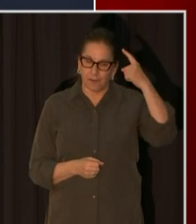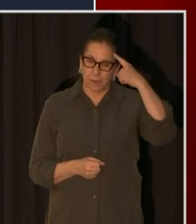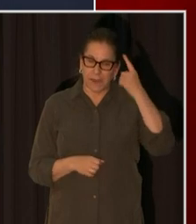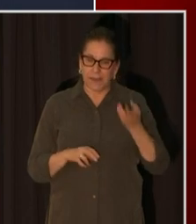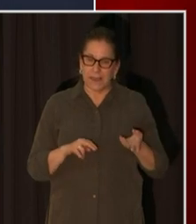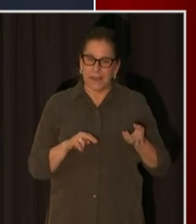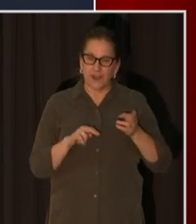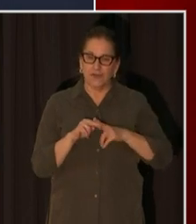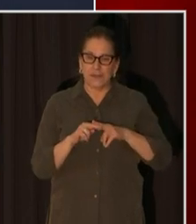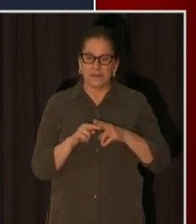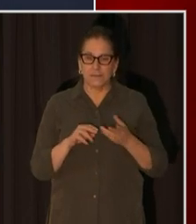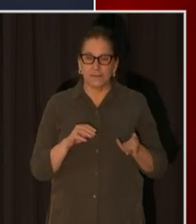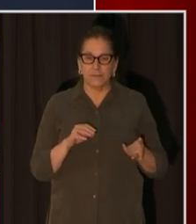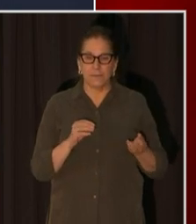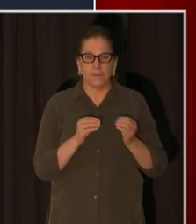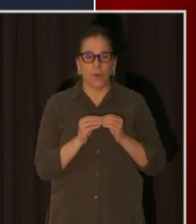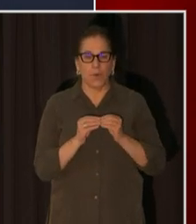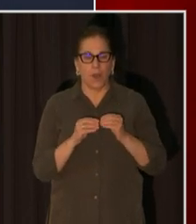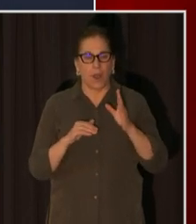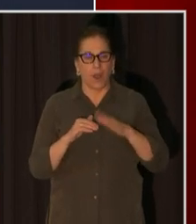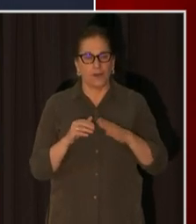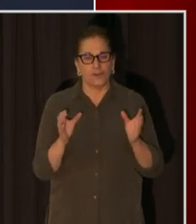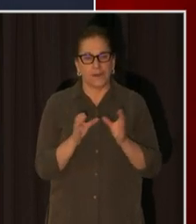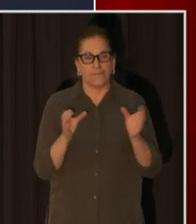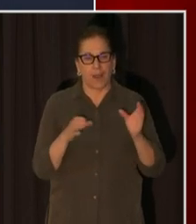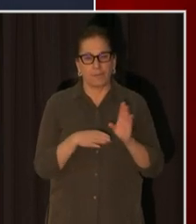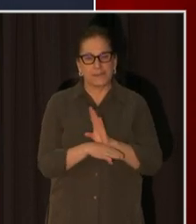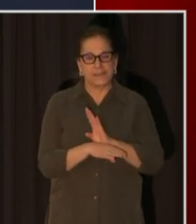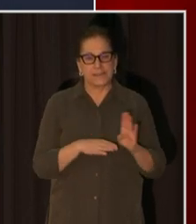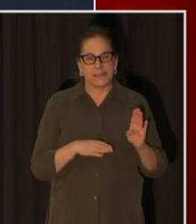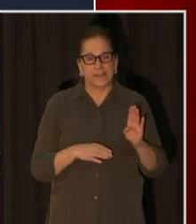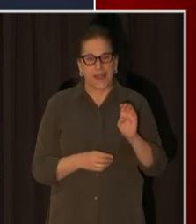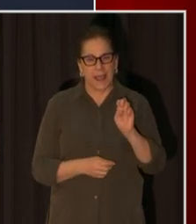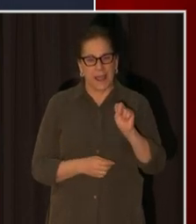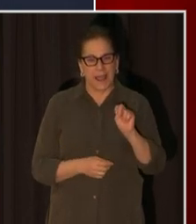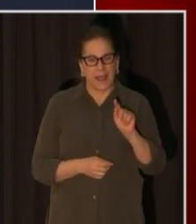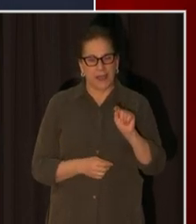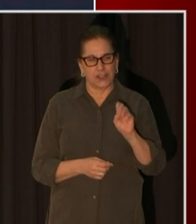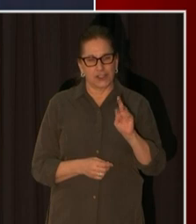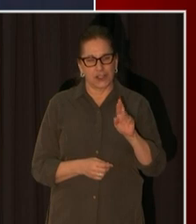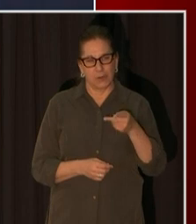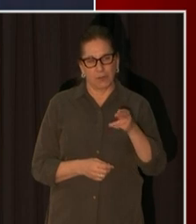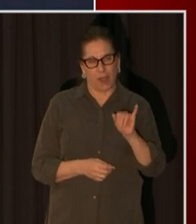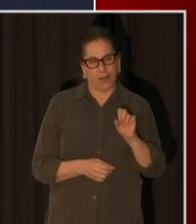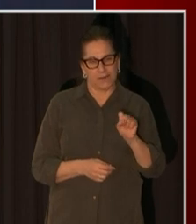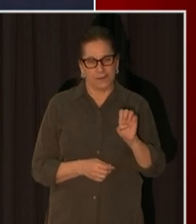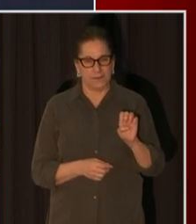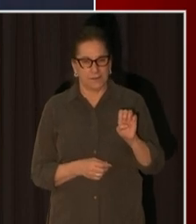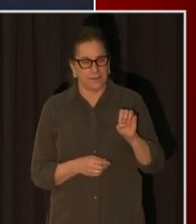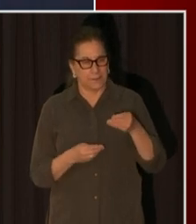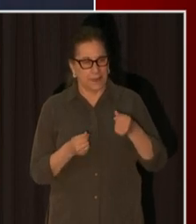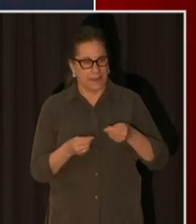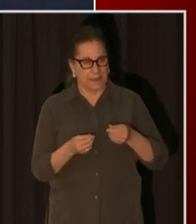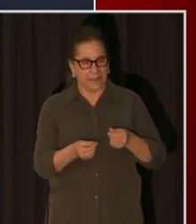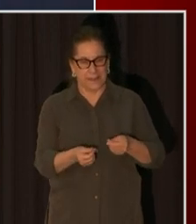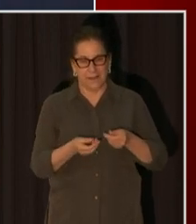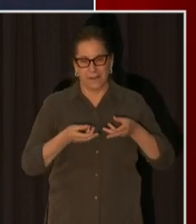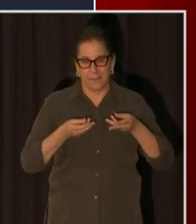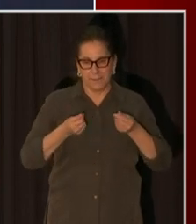practice in different cities on social media, and folks can catch it in the upcoming article.